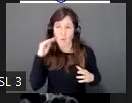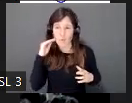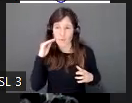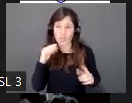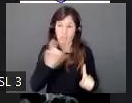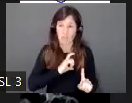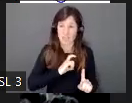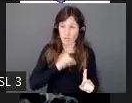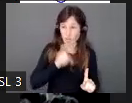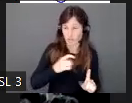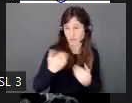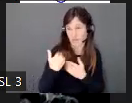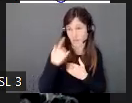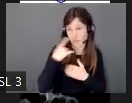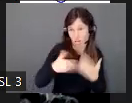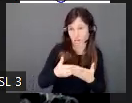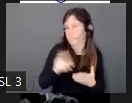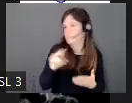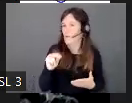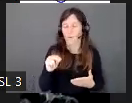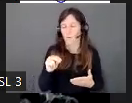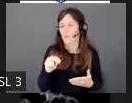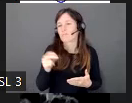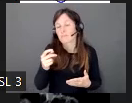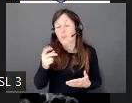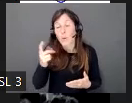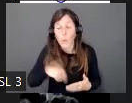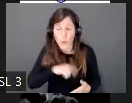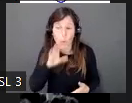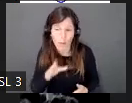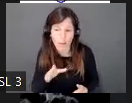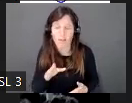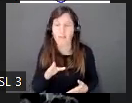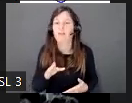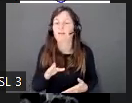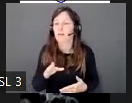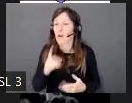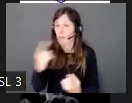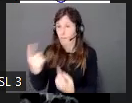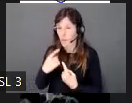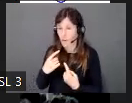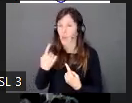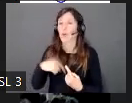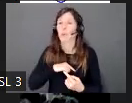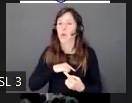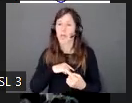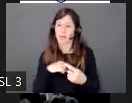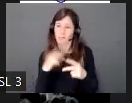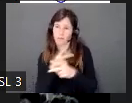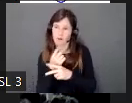diverted program where there's an intake, it comes direct to our team, and we prioritize what we need to do with those